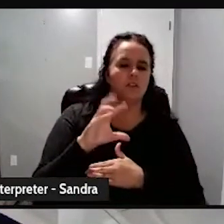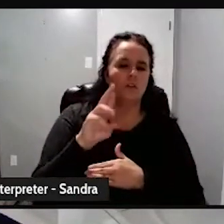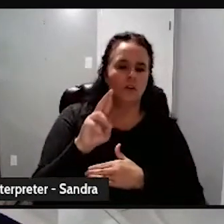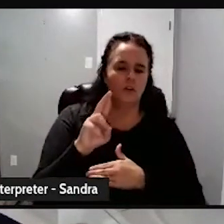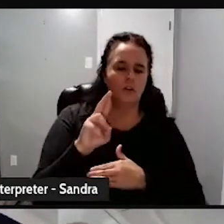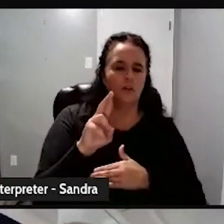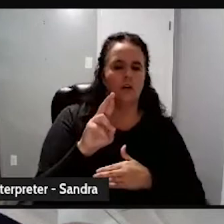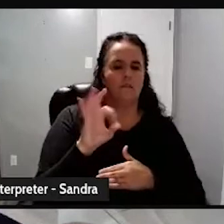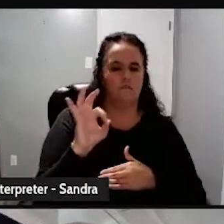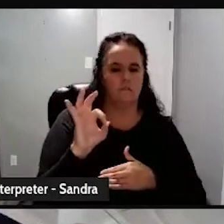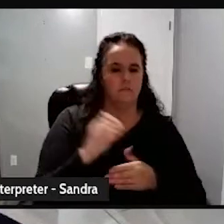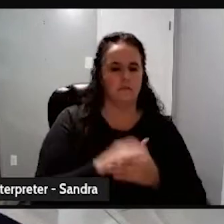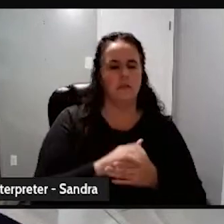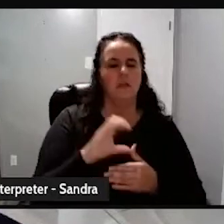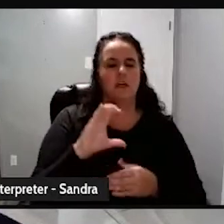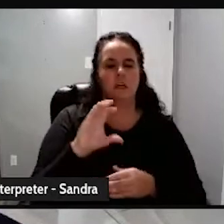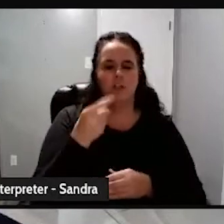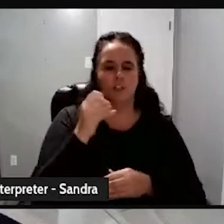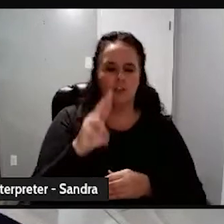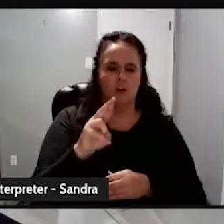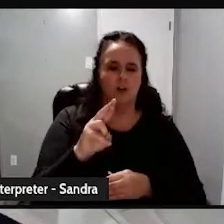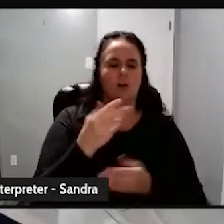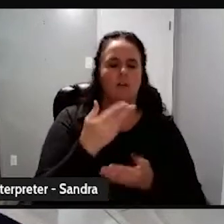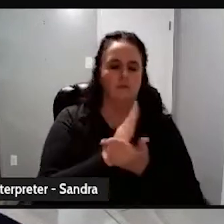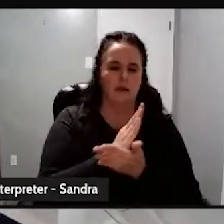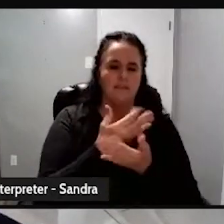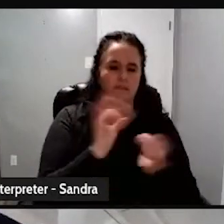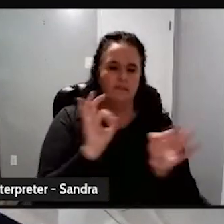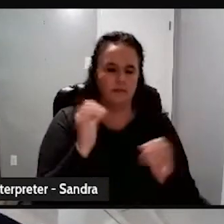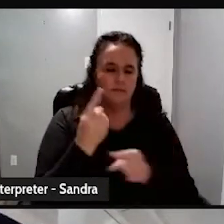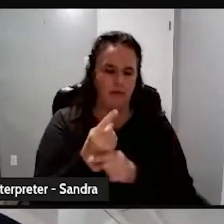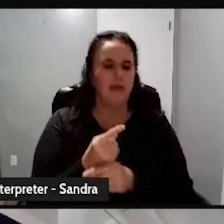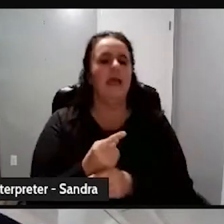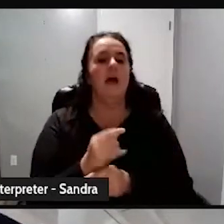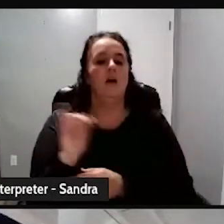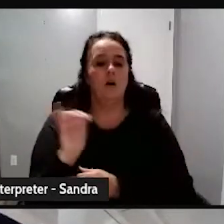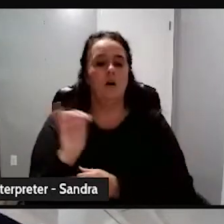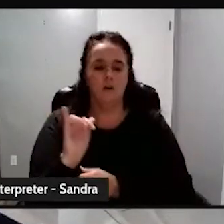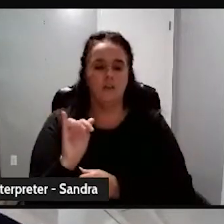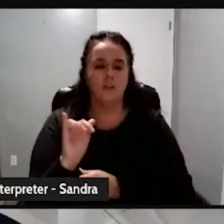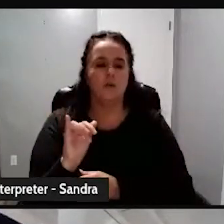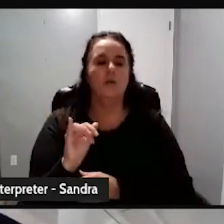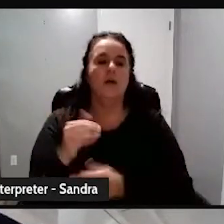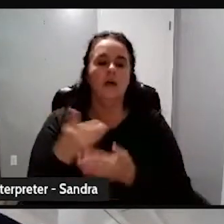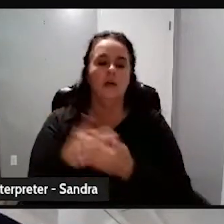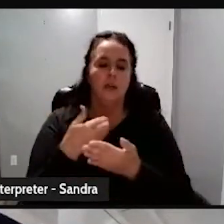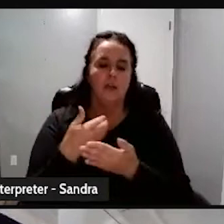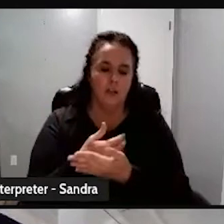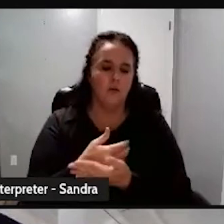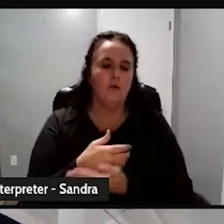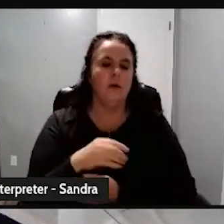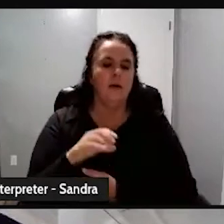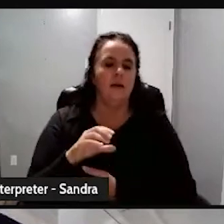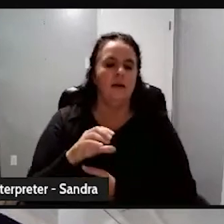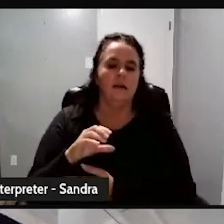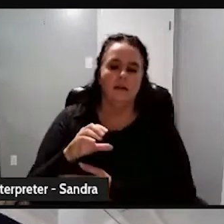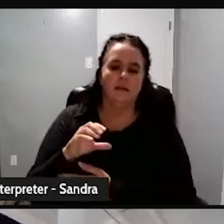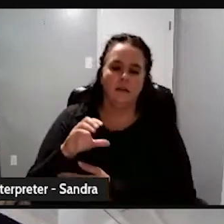and the new Accessibility Canada Act is because people with disabilities saw their common